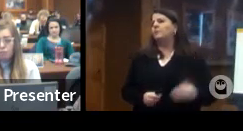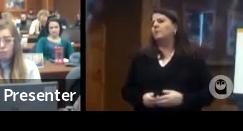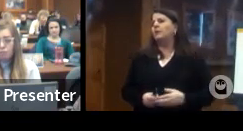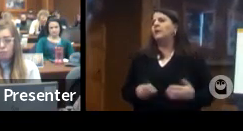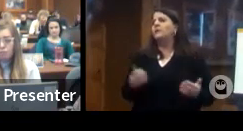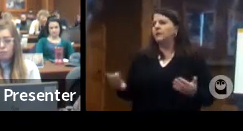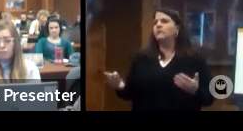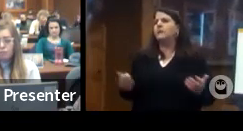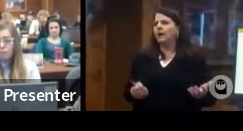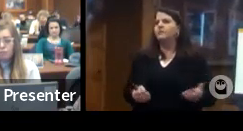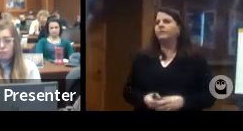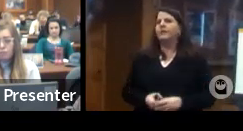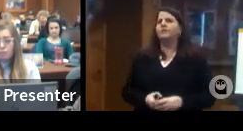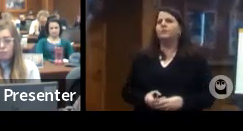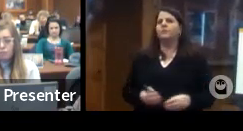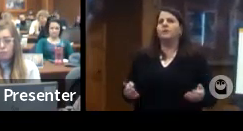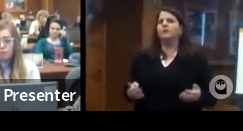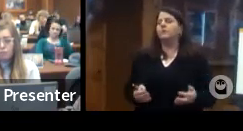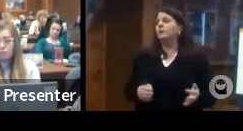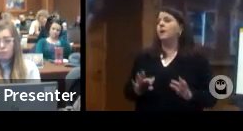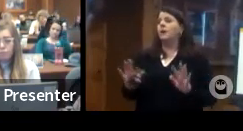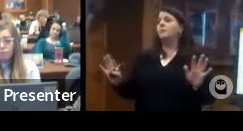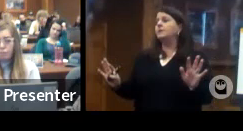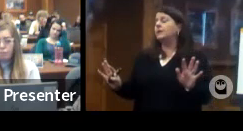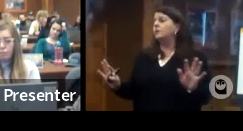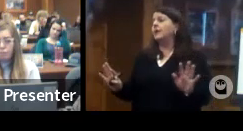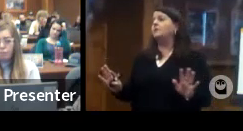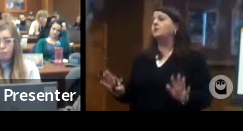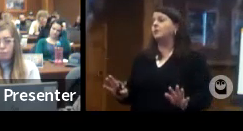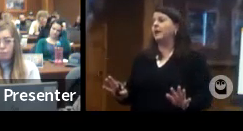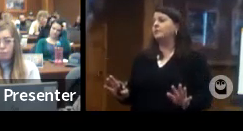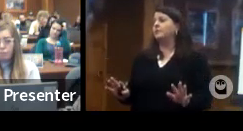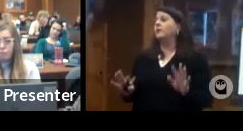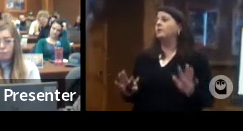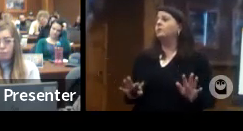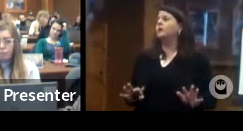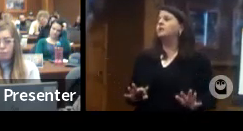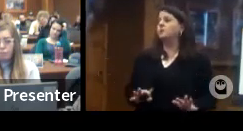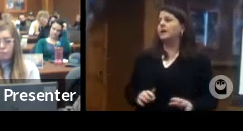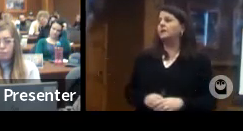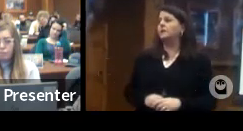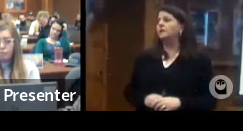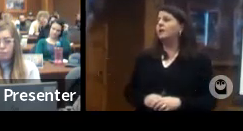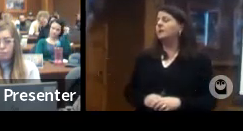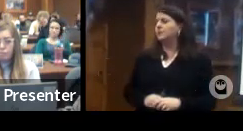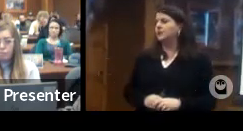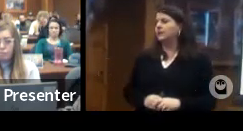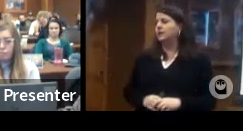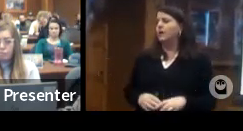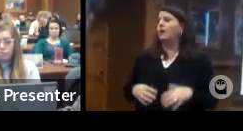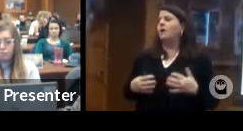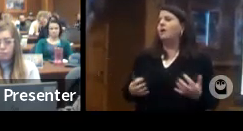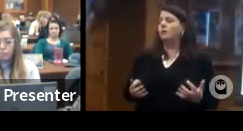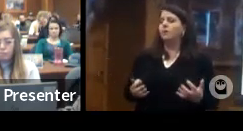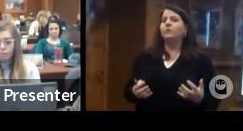without a time commitment that needs to have some financial remuneration, I'm not telling you can't do that. You can do that. You're not